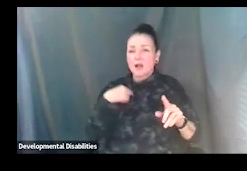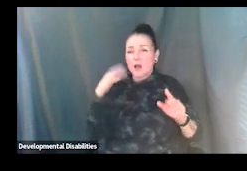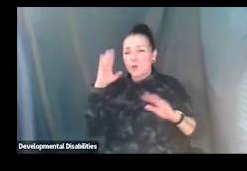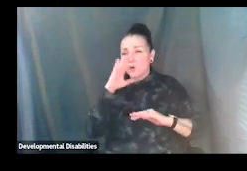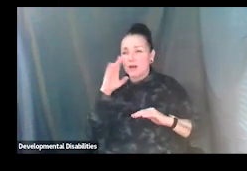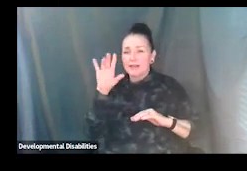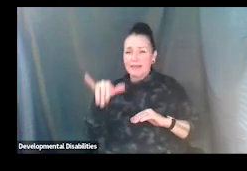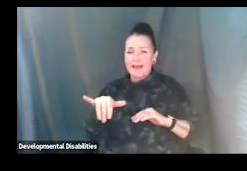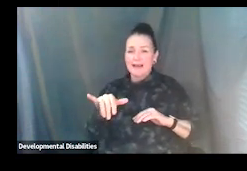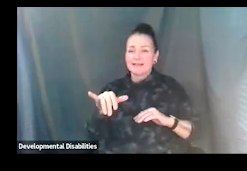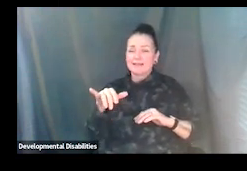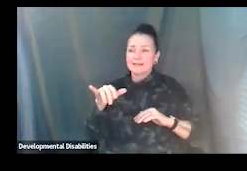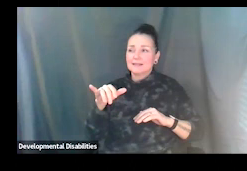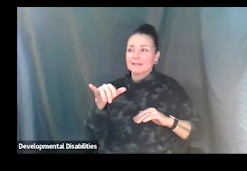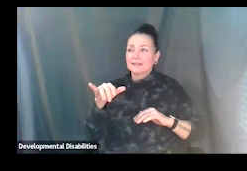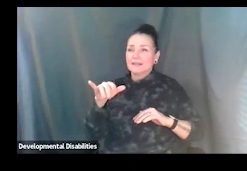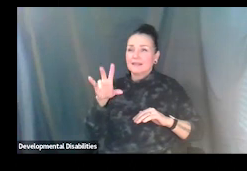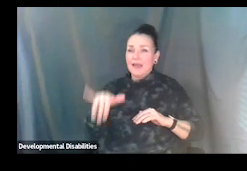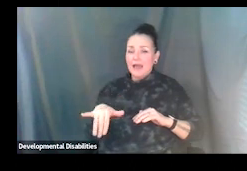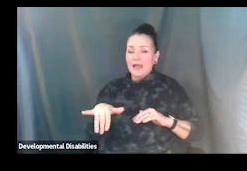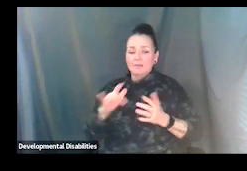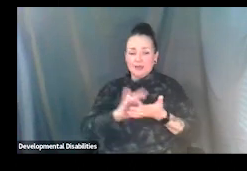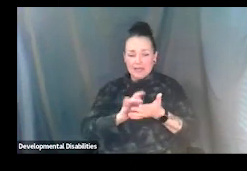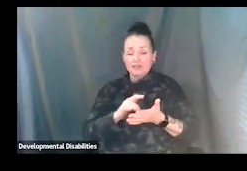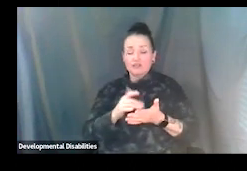have. Dr. McLean,